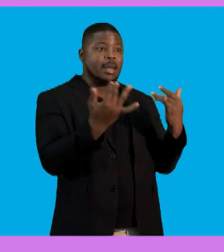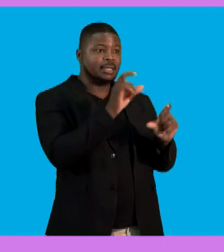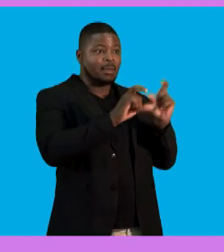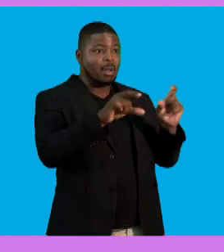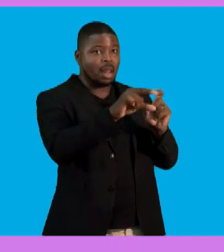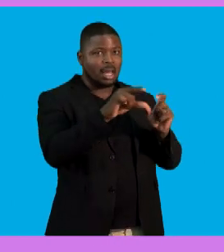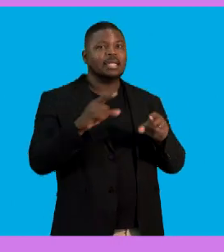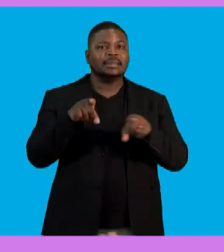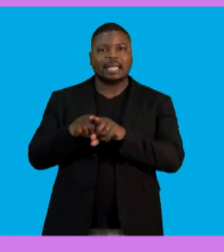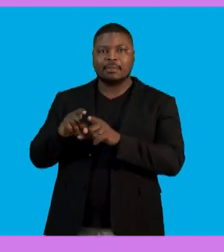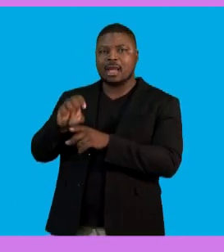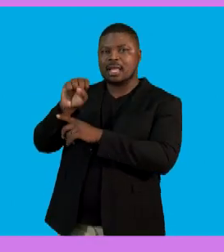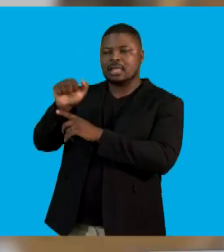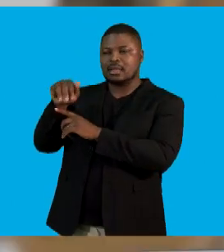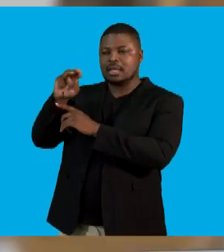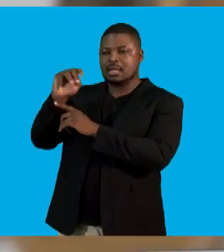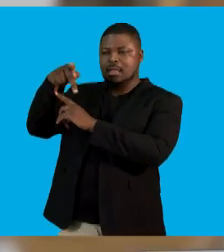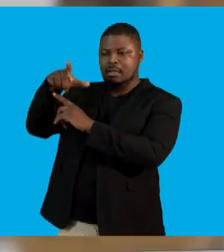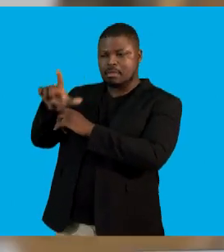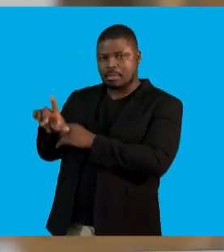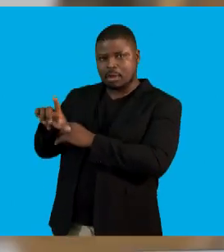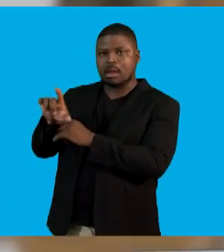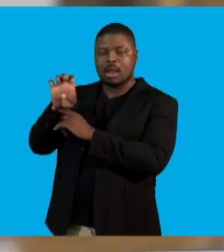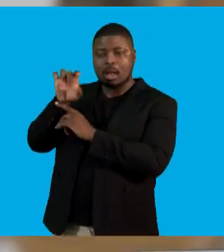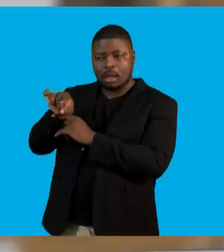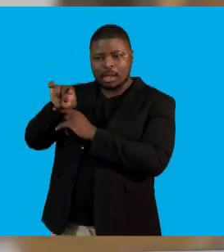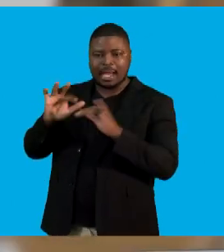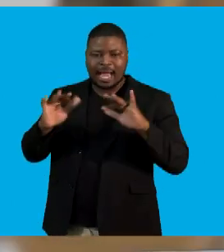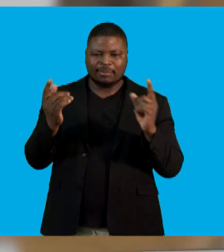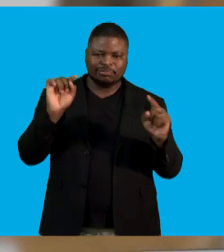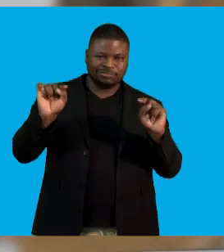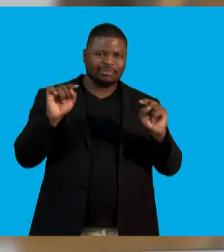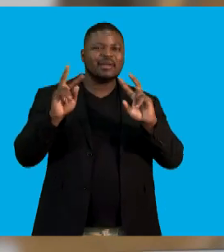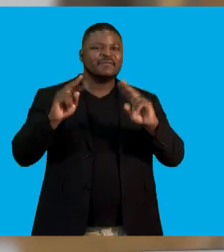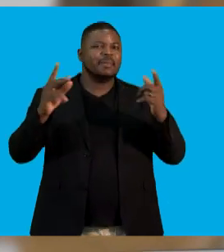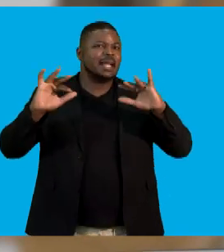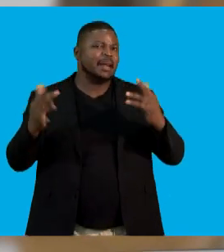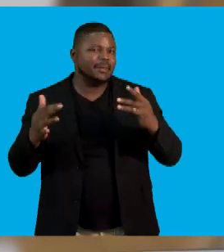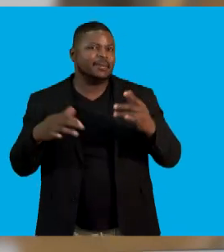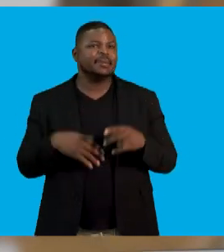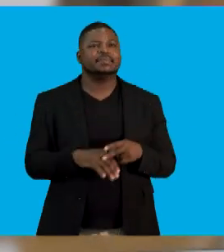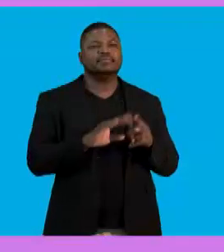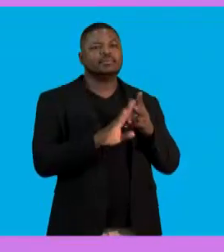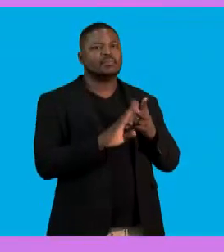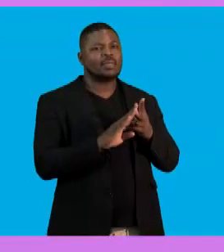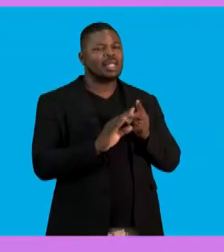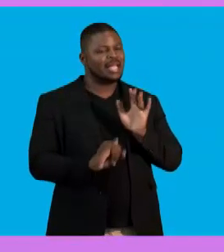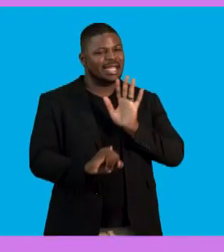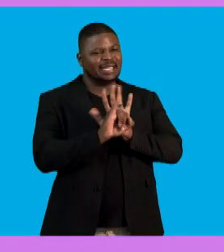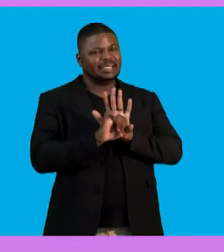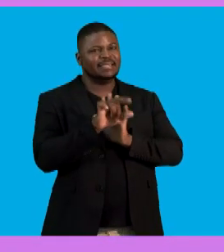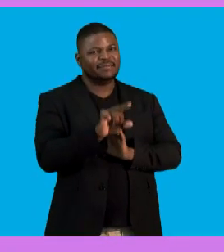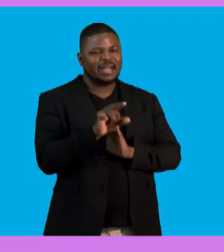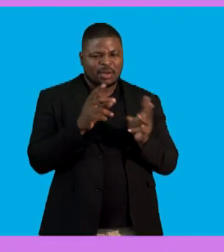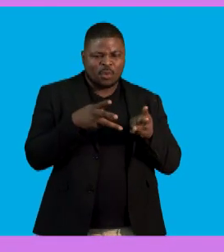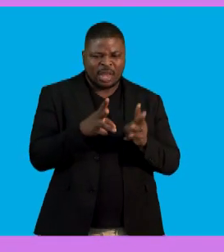population and sample. Now, I know these words might seem unfamiliar to you, but we'll get to the definitions later as we progress. Identify the instrument